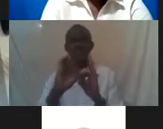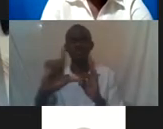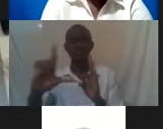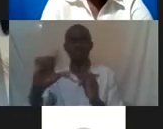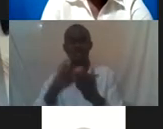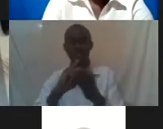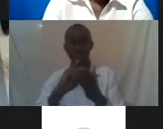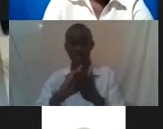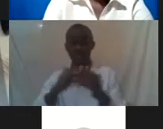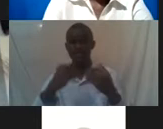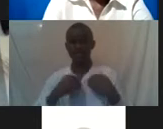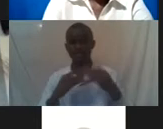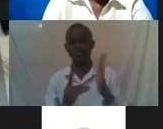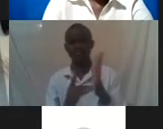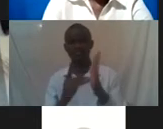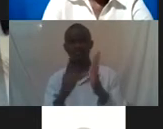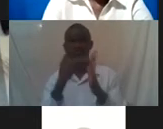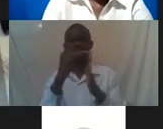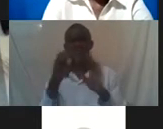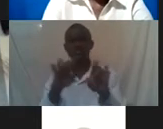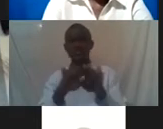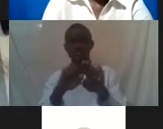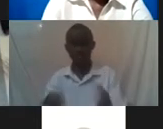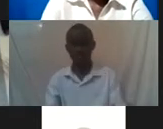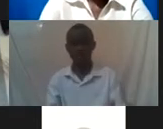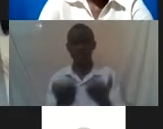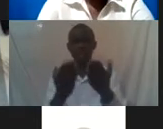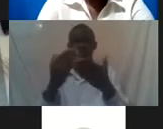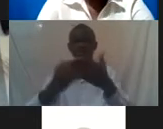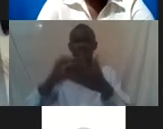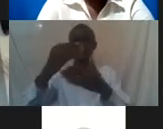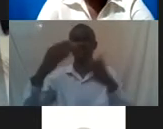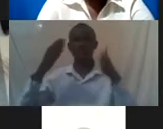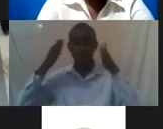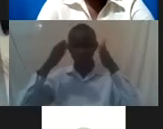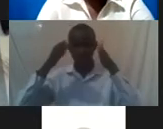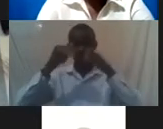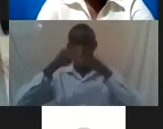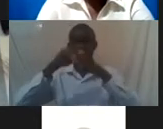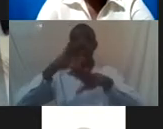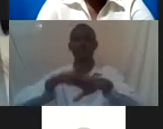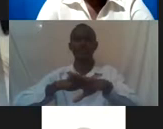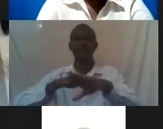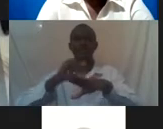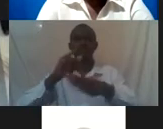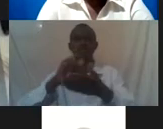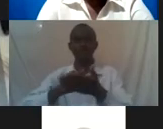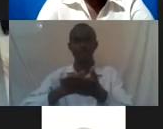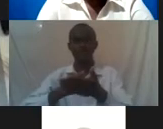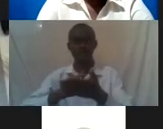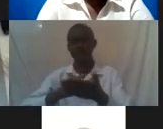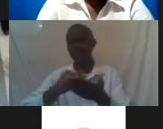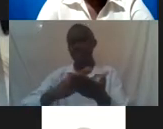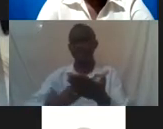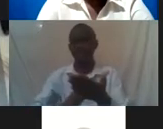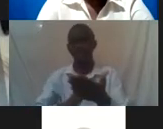developed and improved when we focus on that. And if you look at some of those bills, you will see some of them are not fully